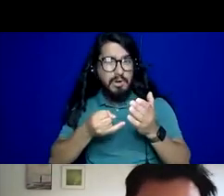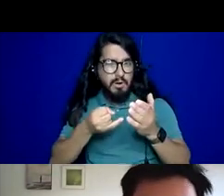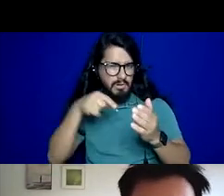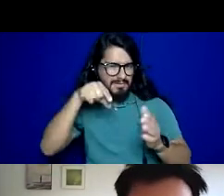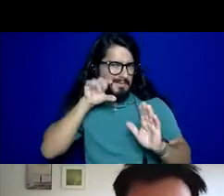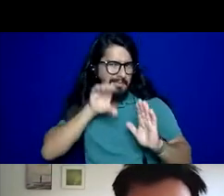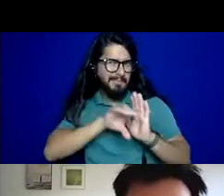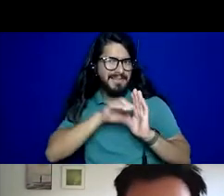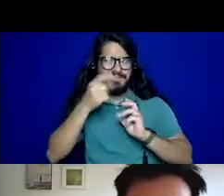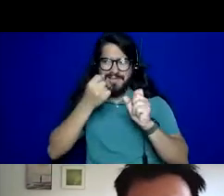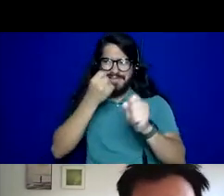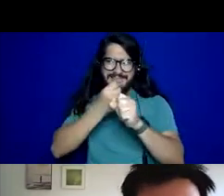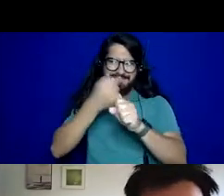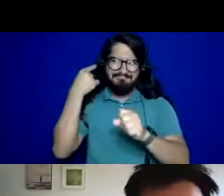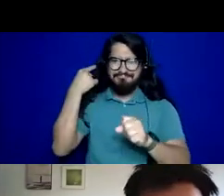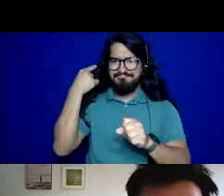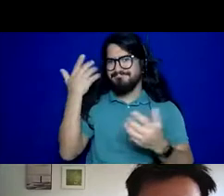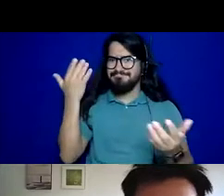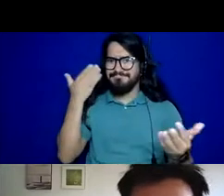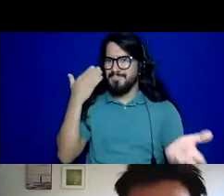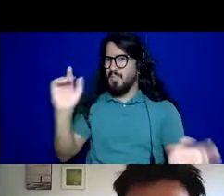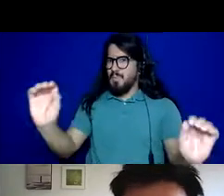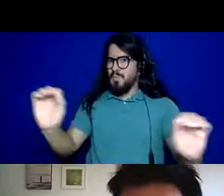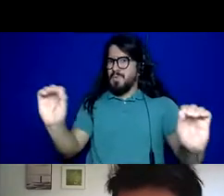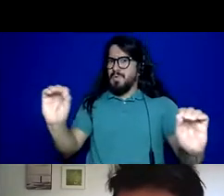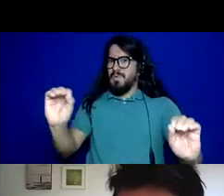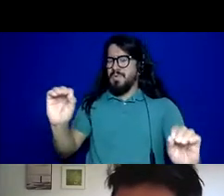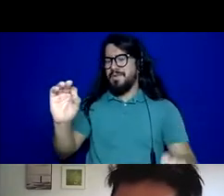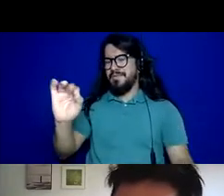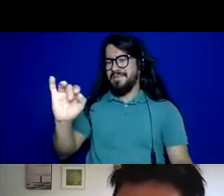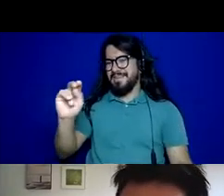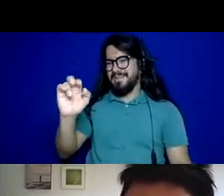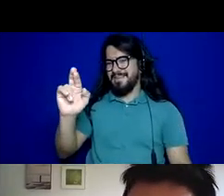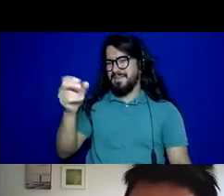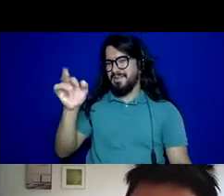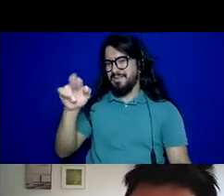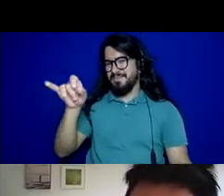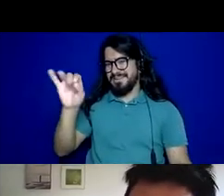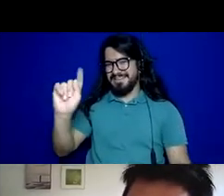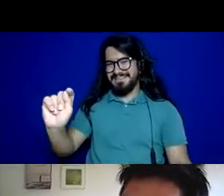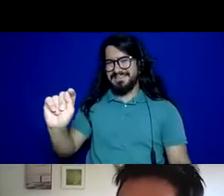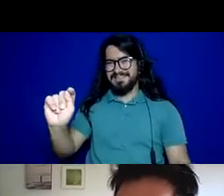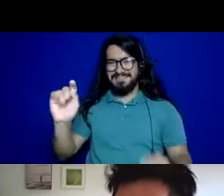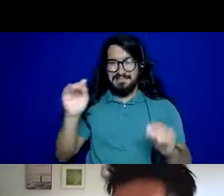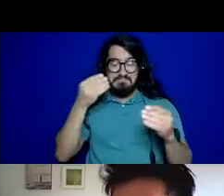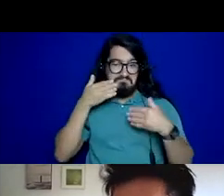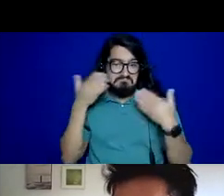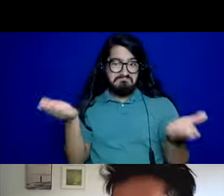If we had drawn this picture a year and a half ago, there would have been no fingerprint sensor on my device. If we had drawn this picture